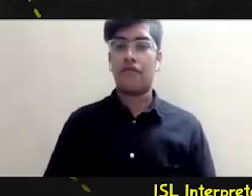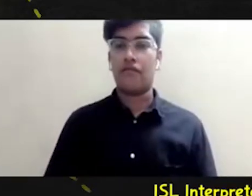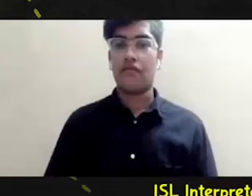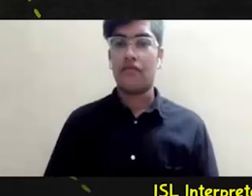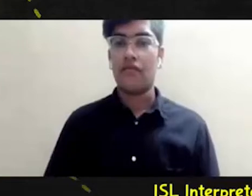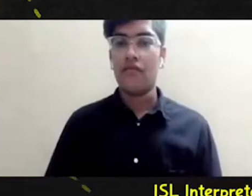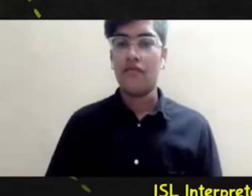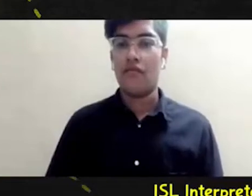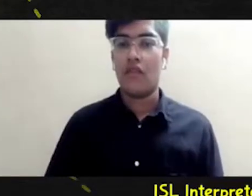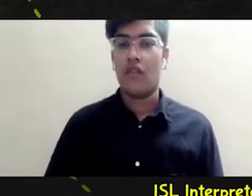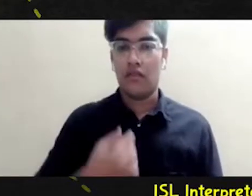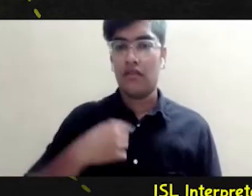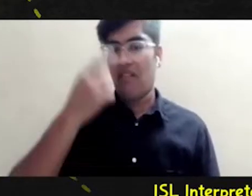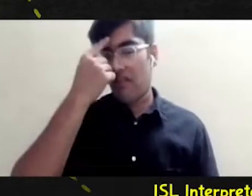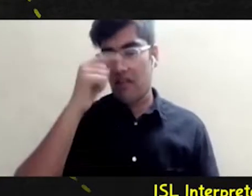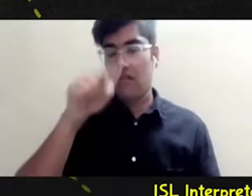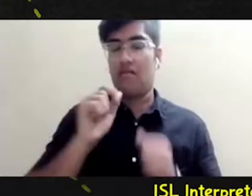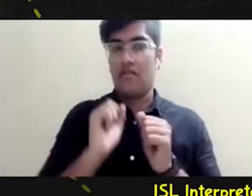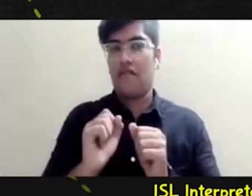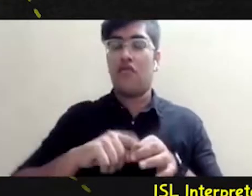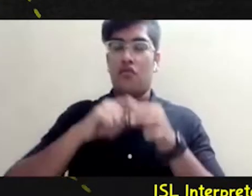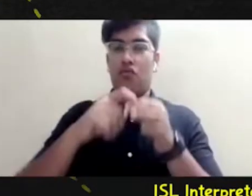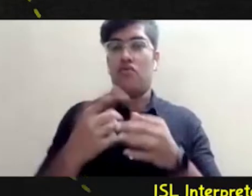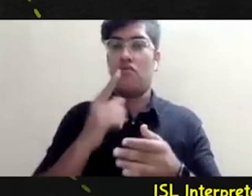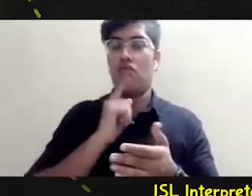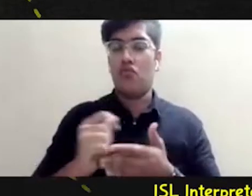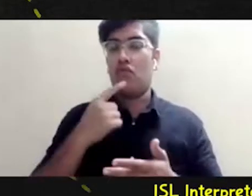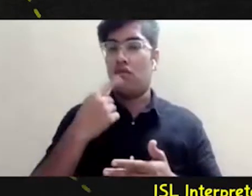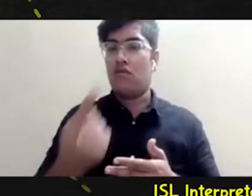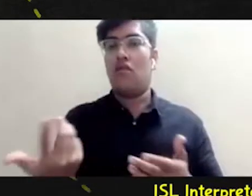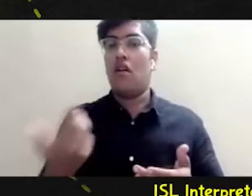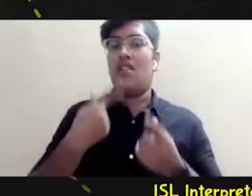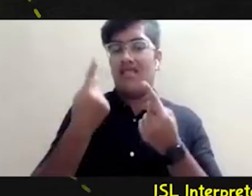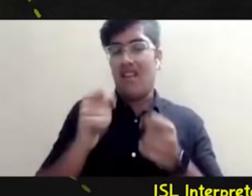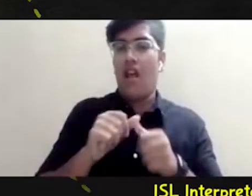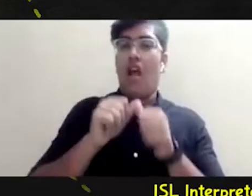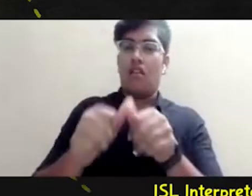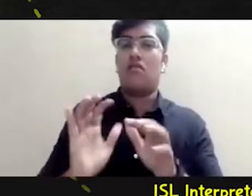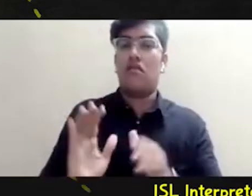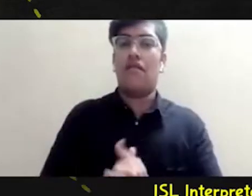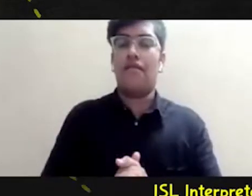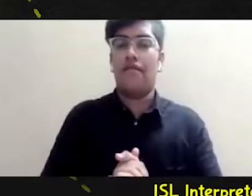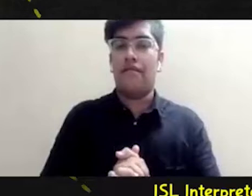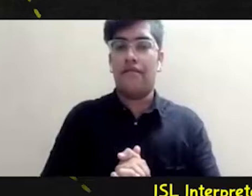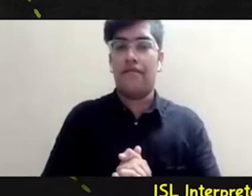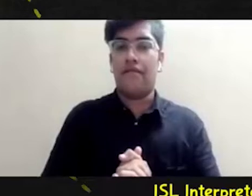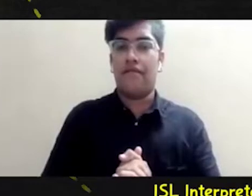Yeah, I think it's a difficult question, to be honest. I'm going to try to answer this, but I think just